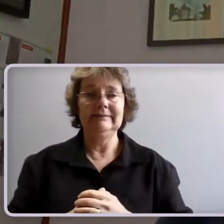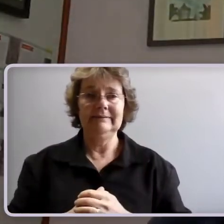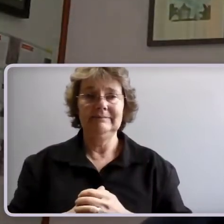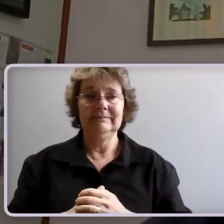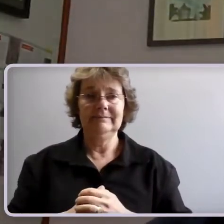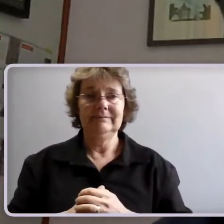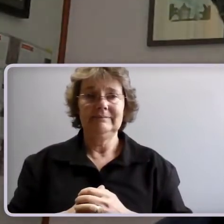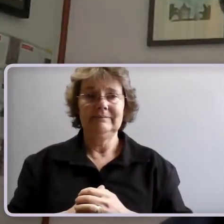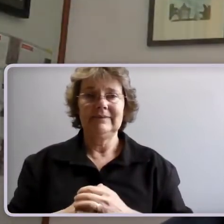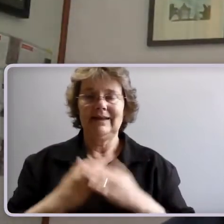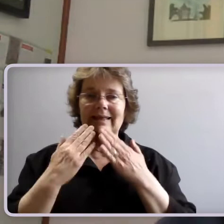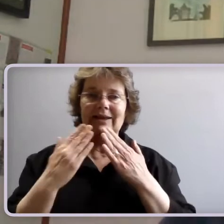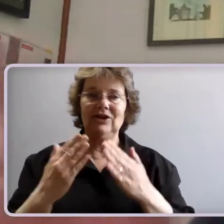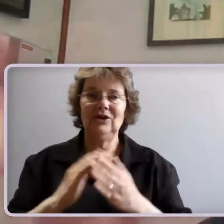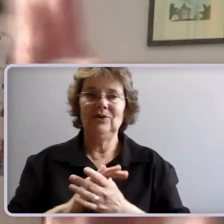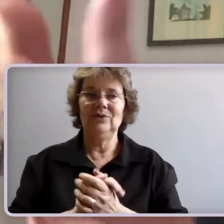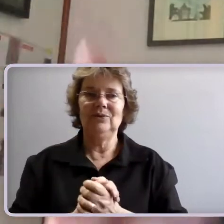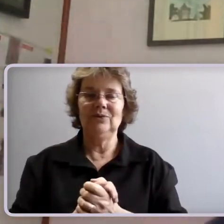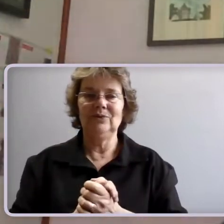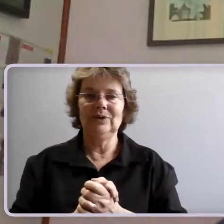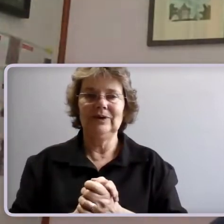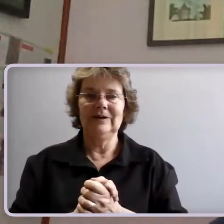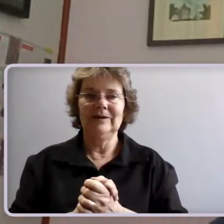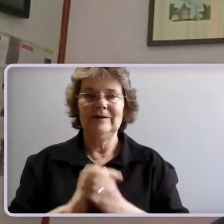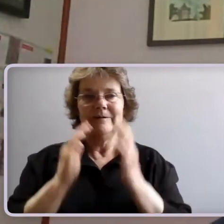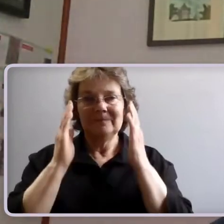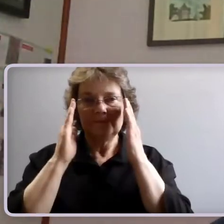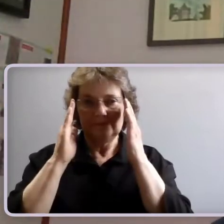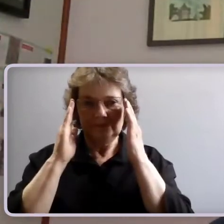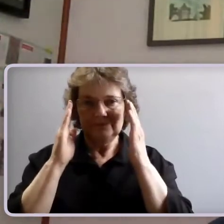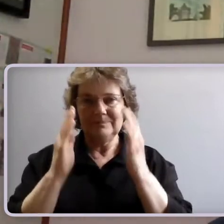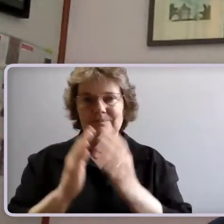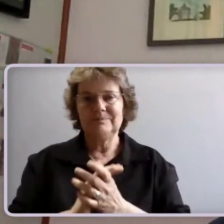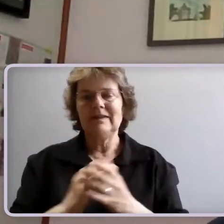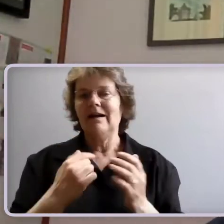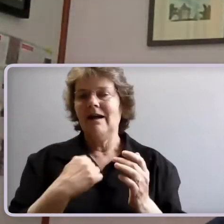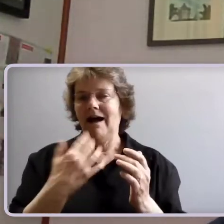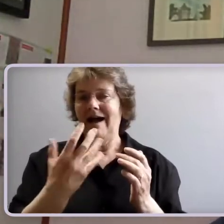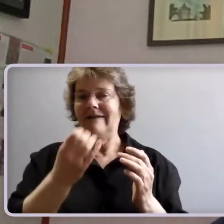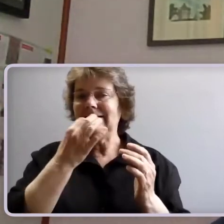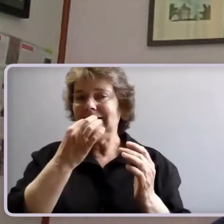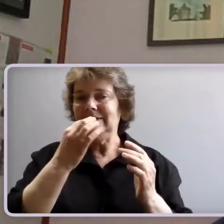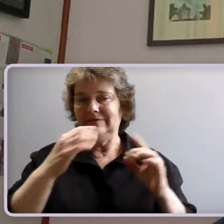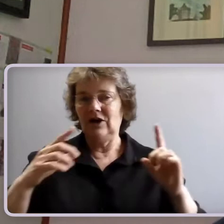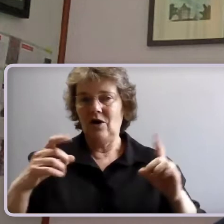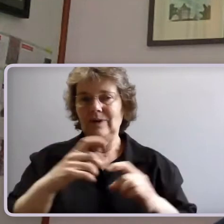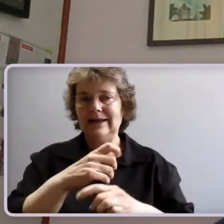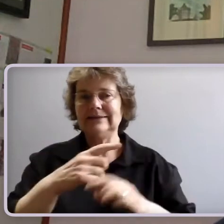I'm going to provide a bit of a complex answer. One is that clearly